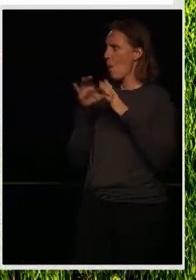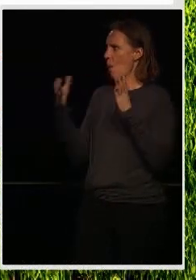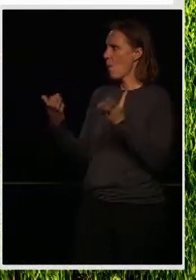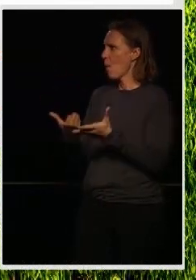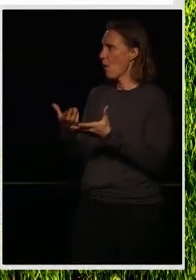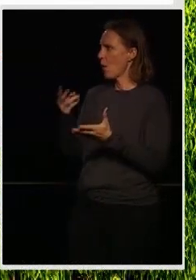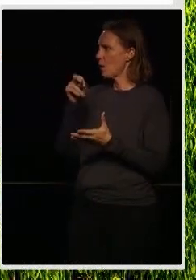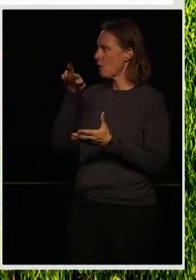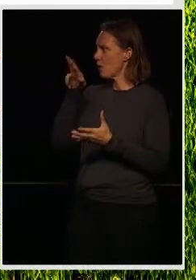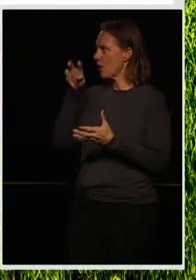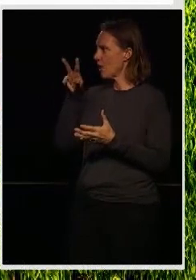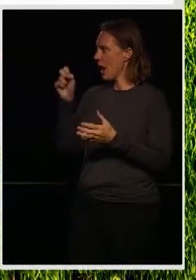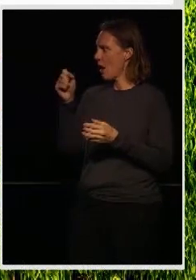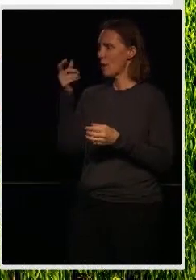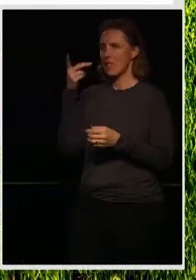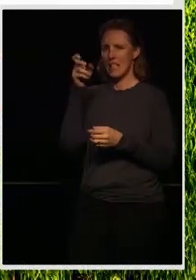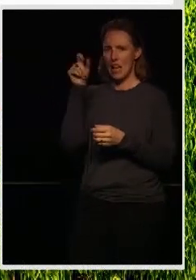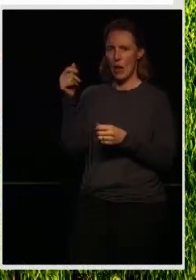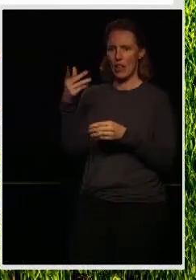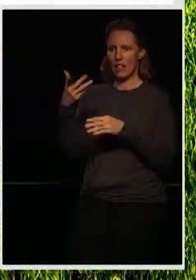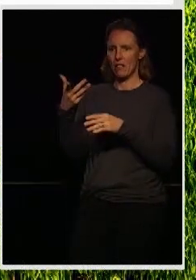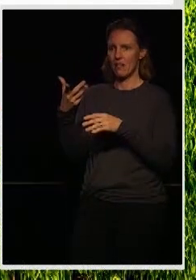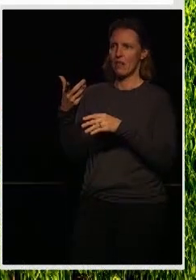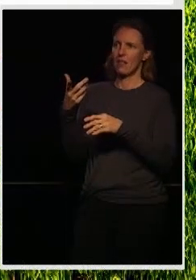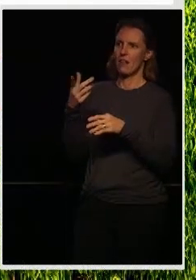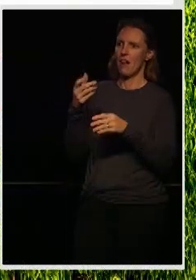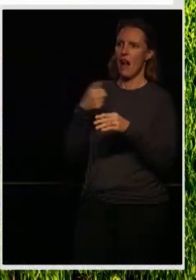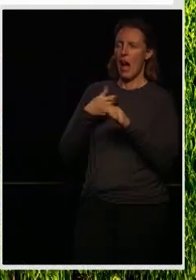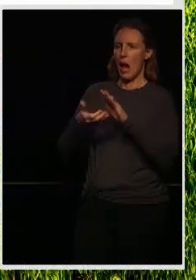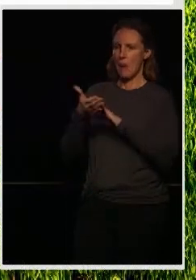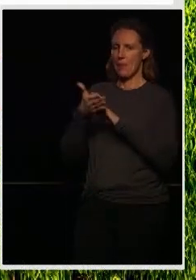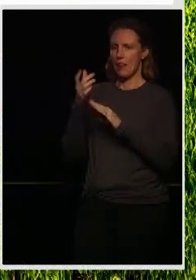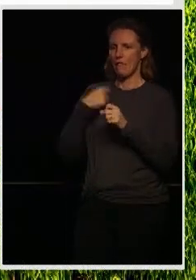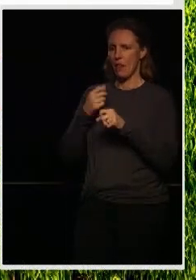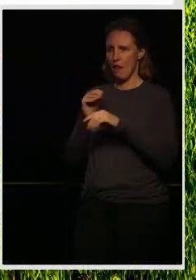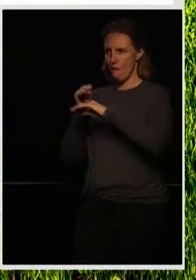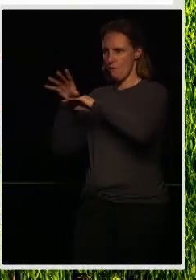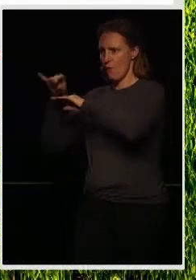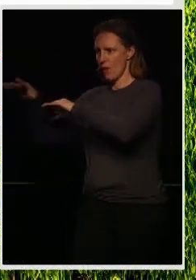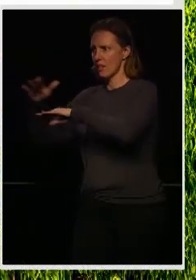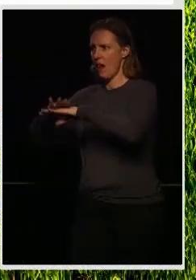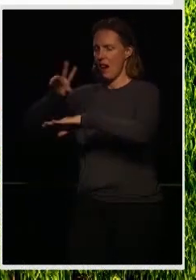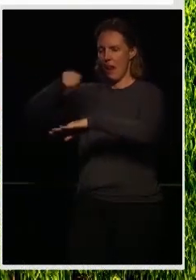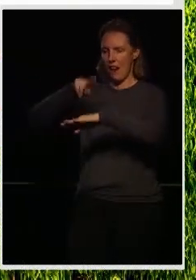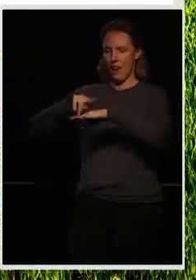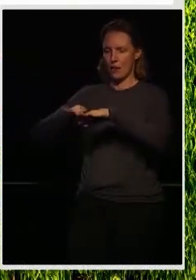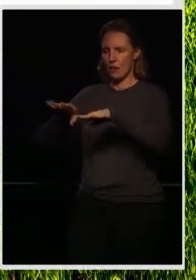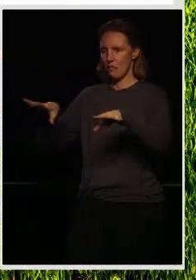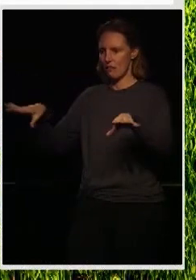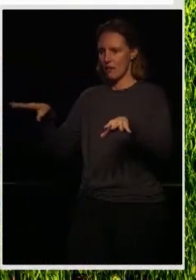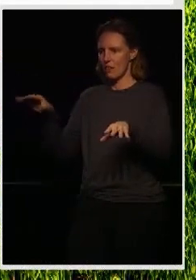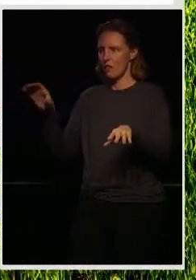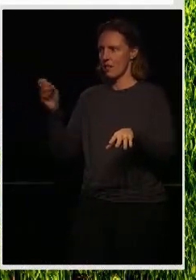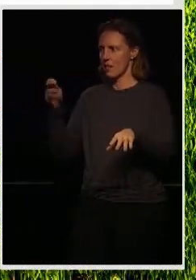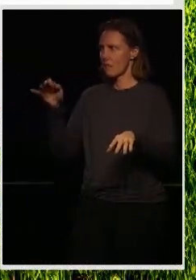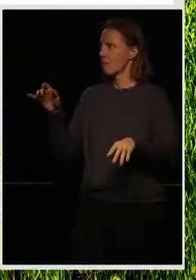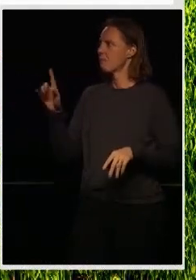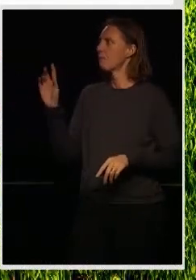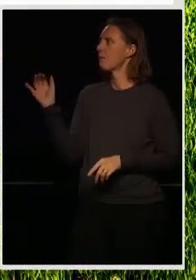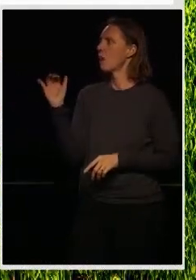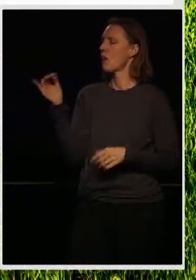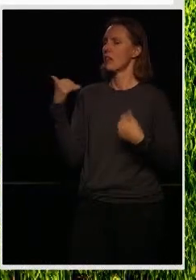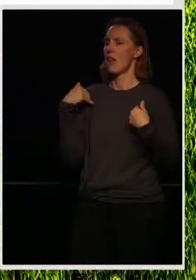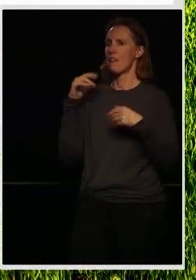dairy operator who has tremendous influence on a national scale. We also have